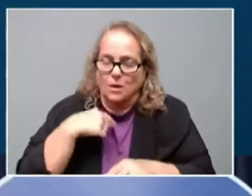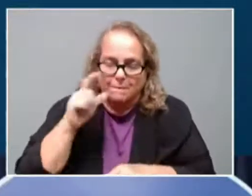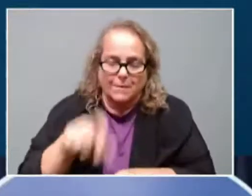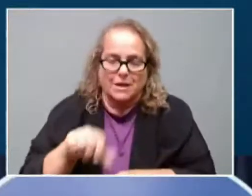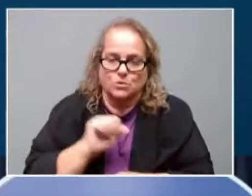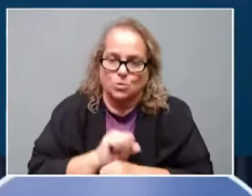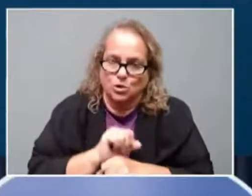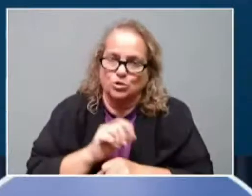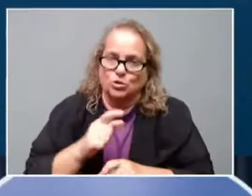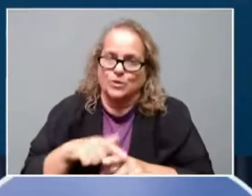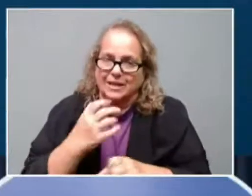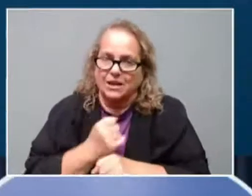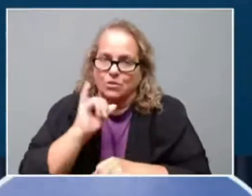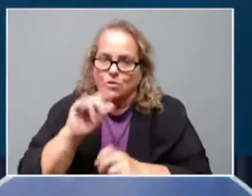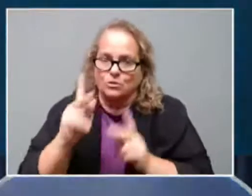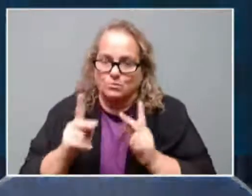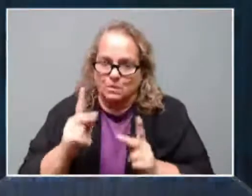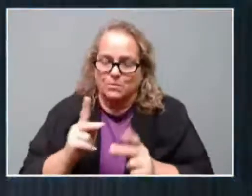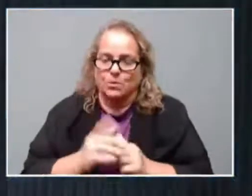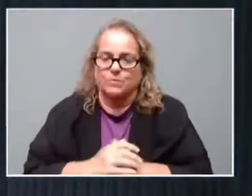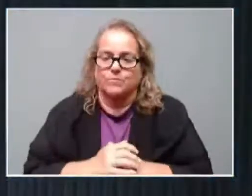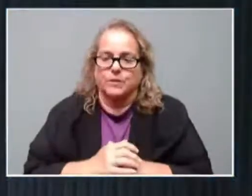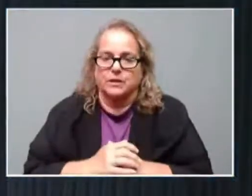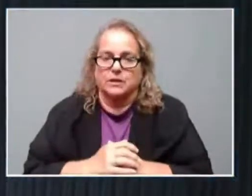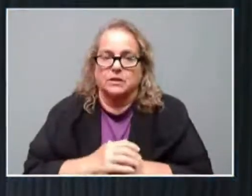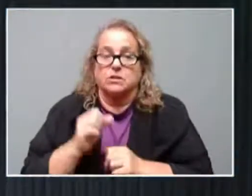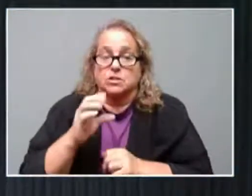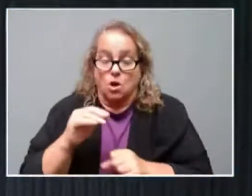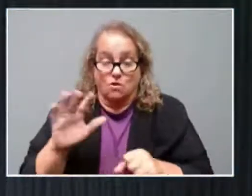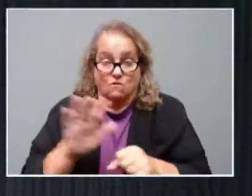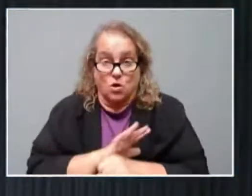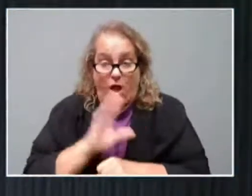a very full update today. We got